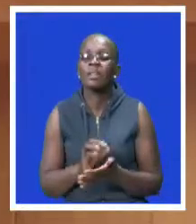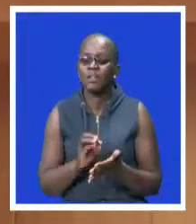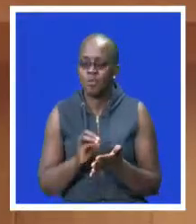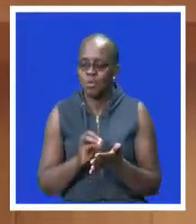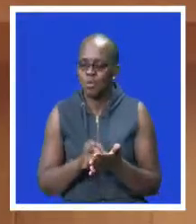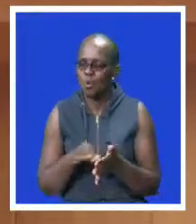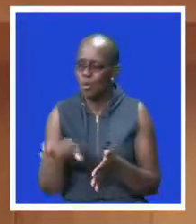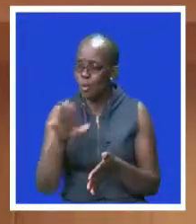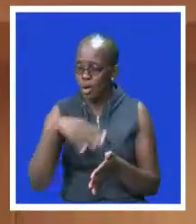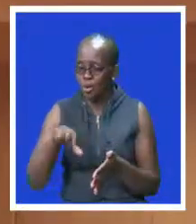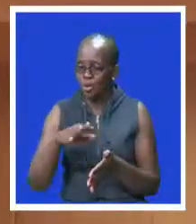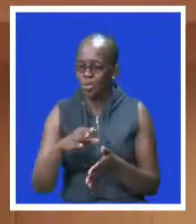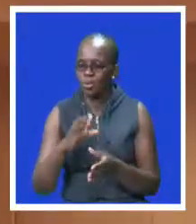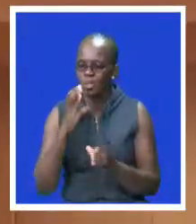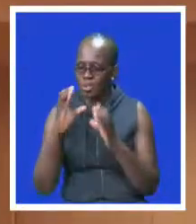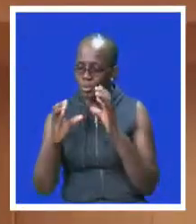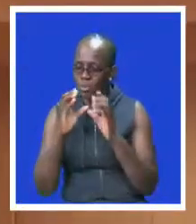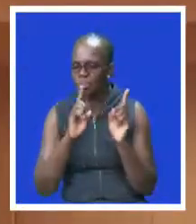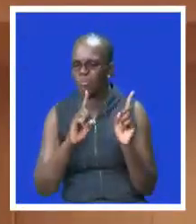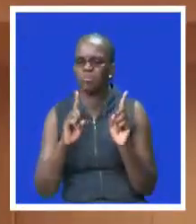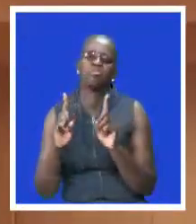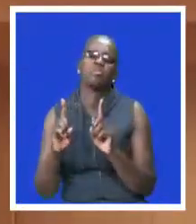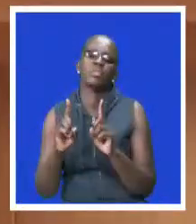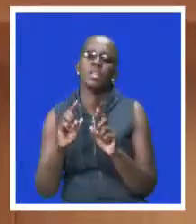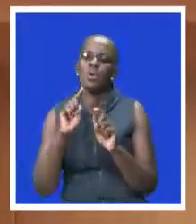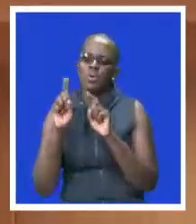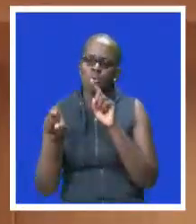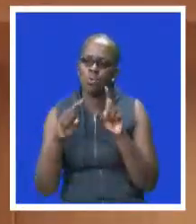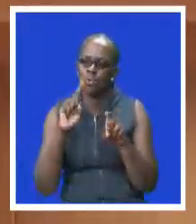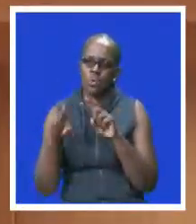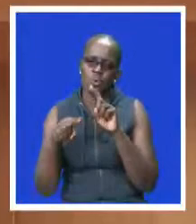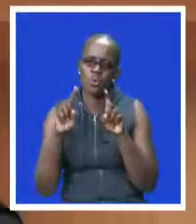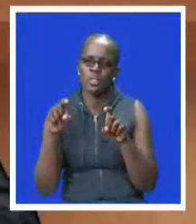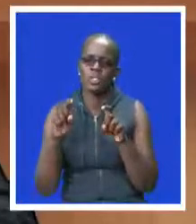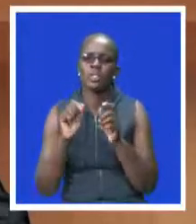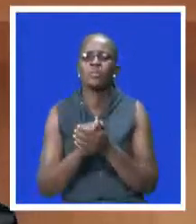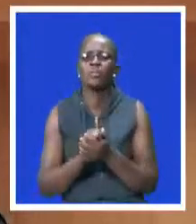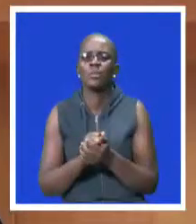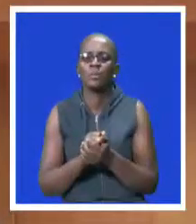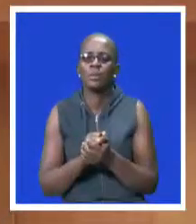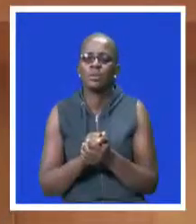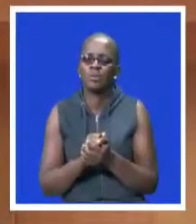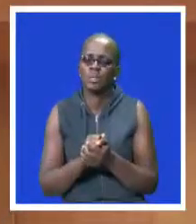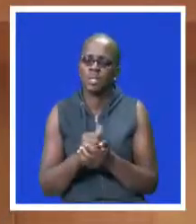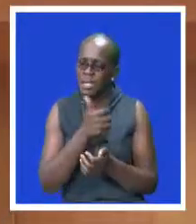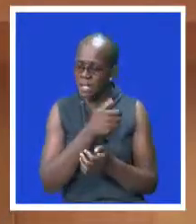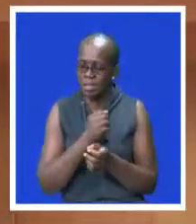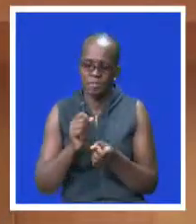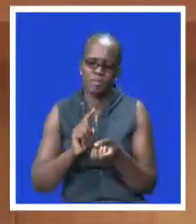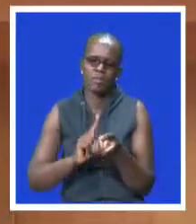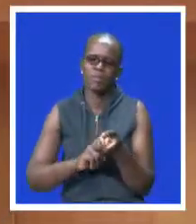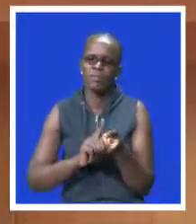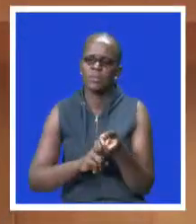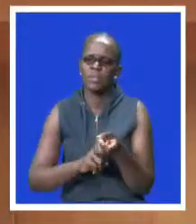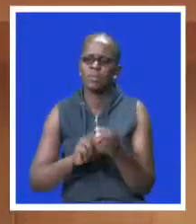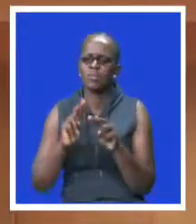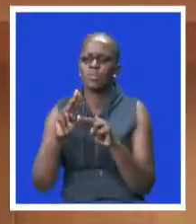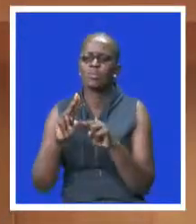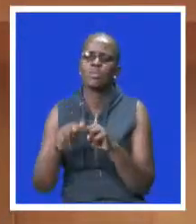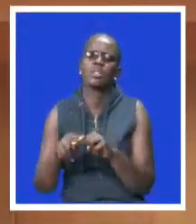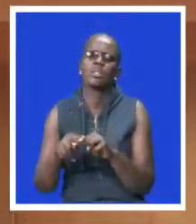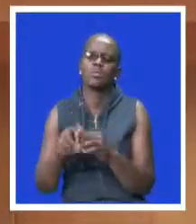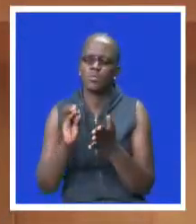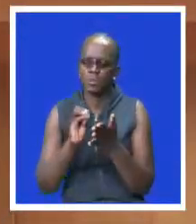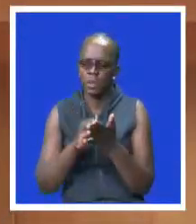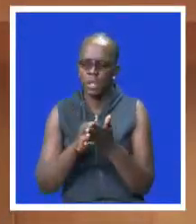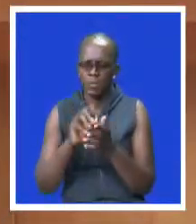analysis. Something that you have to go through every time you are writing. You have to go through what? Question analysis, so that you find out